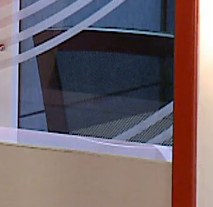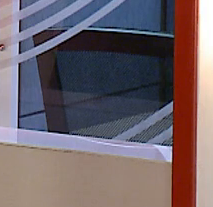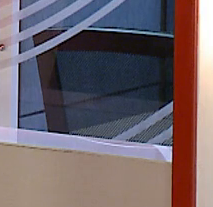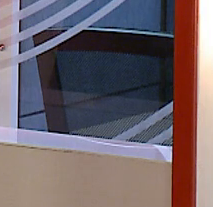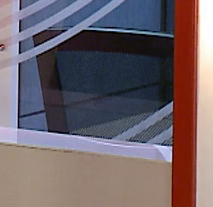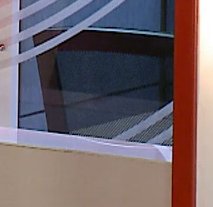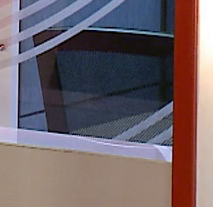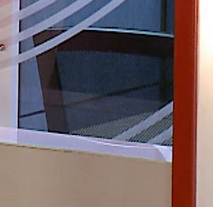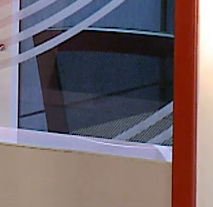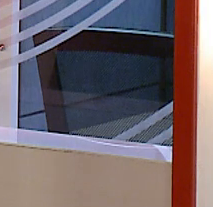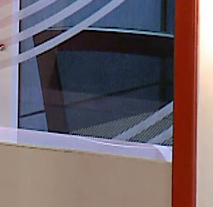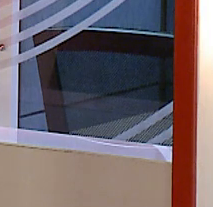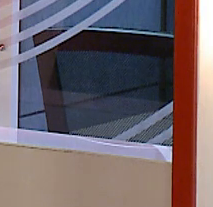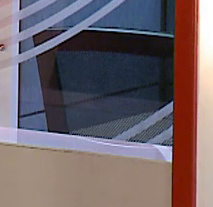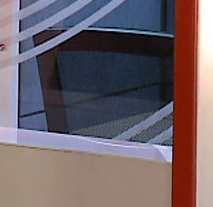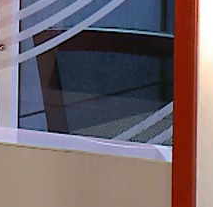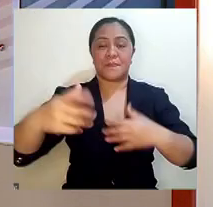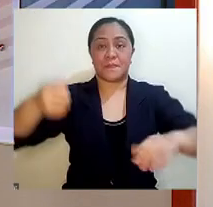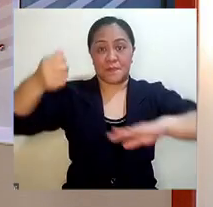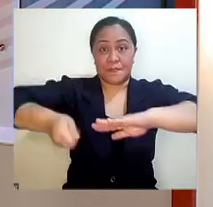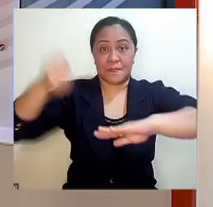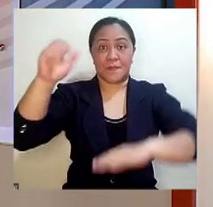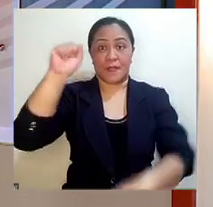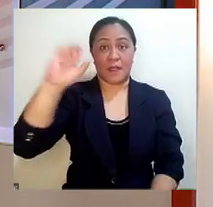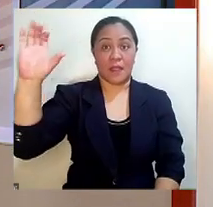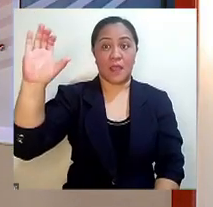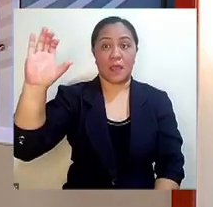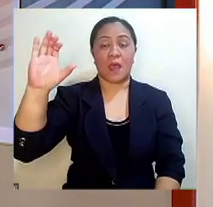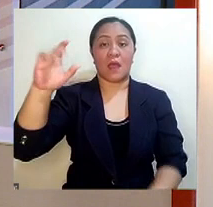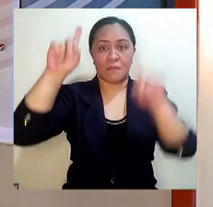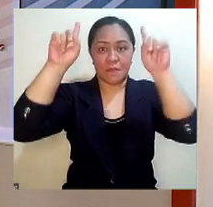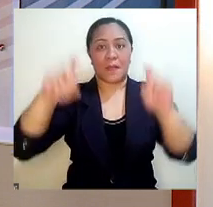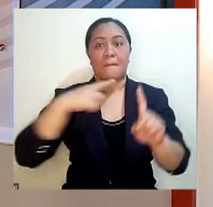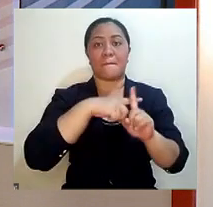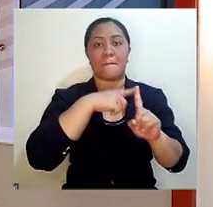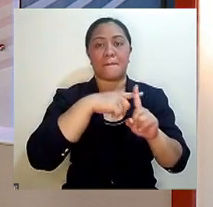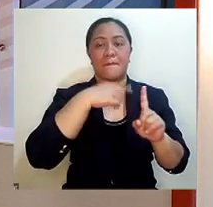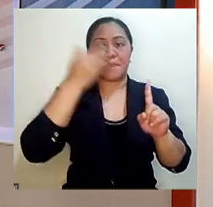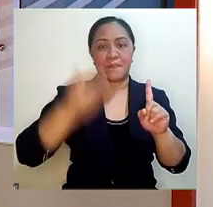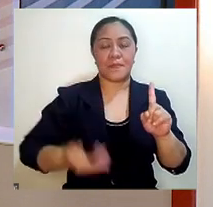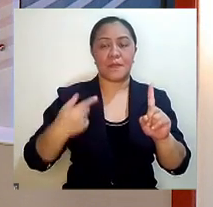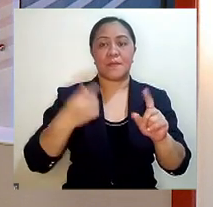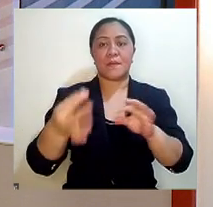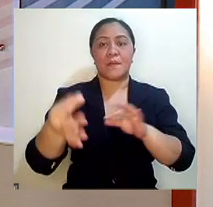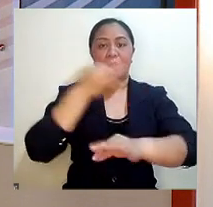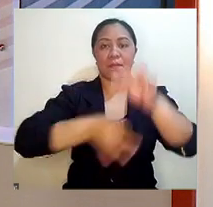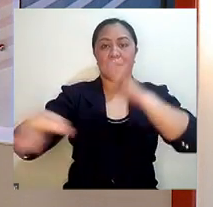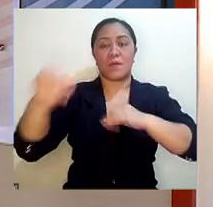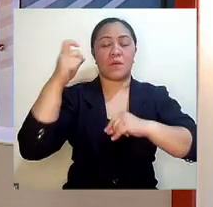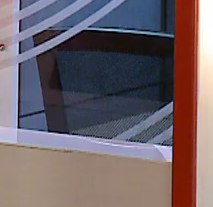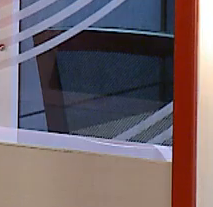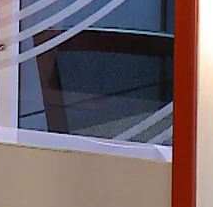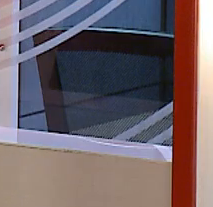A Supreme Court justice has just tested positive for COVID-19, prompting the rescheduling of Tuesday's resumption of the oral arguments